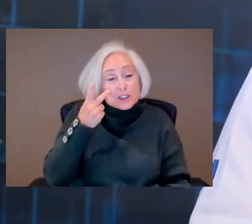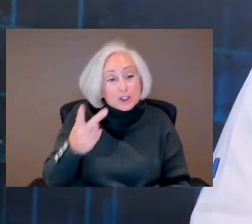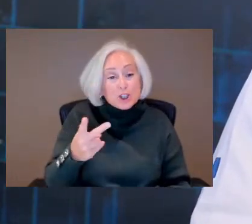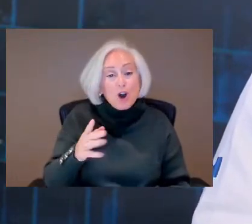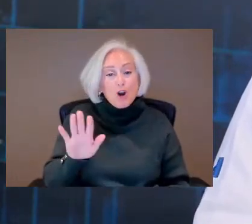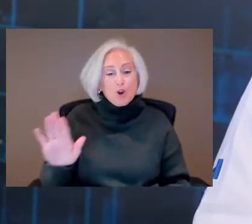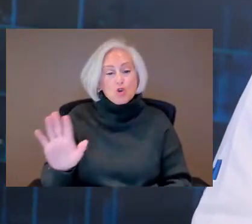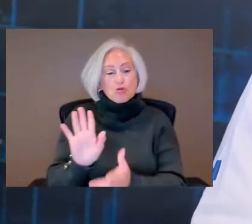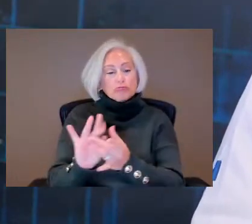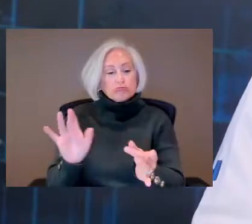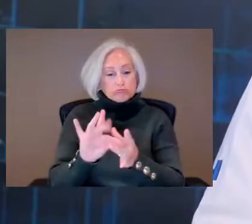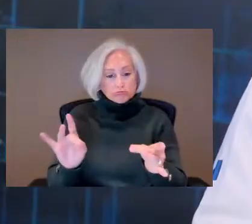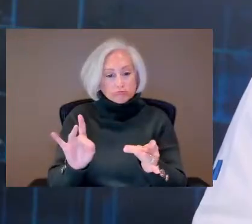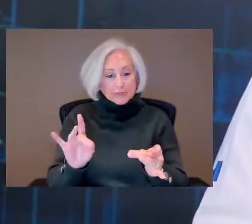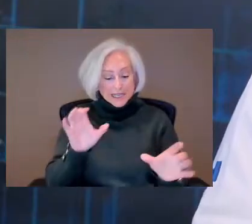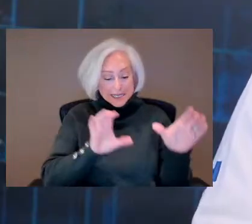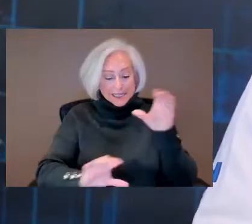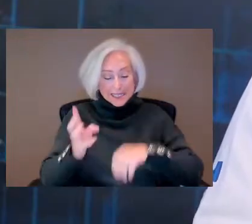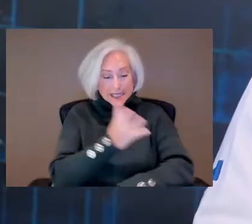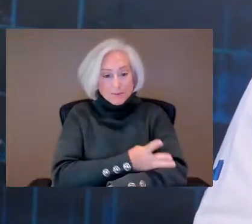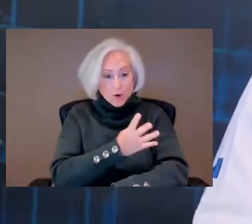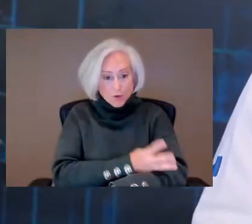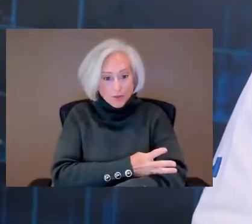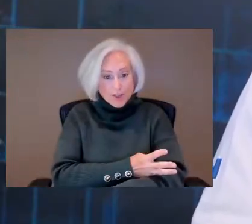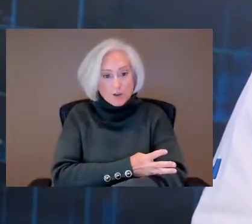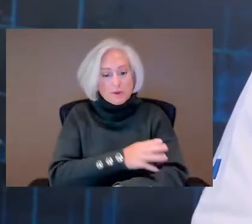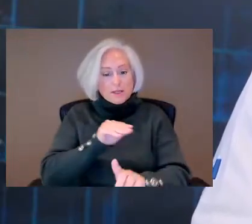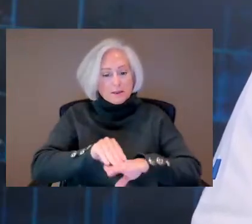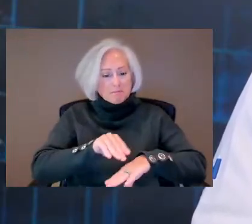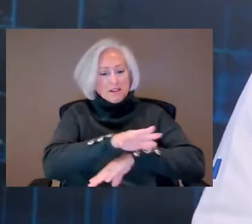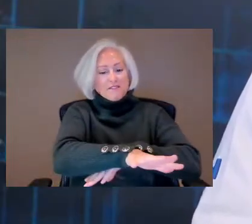that chemotherapy treats everyone a little bit differently, and so